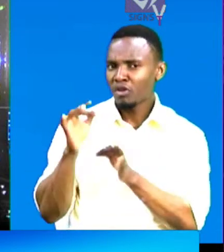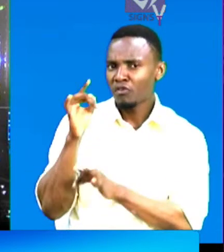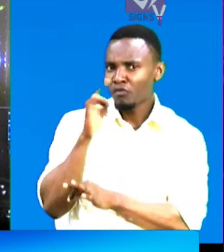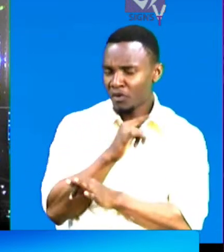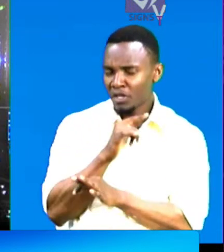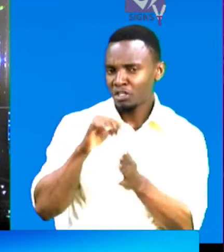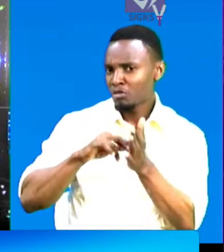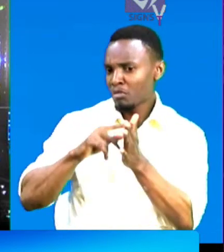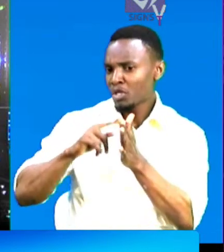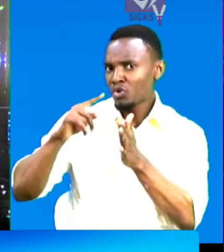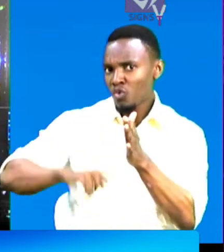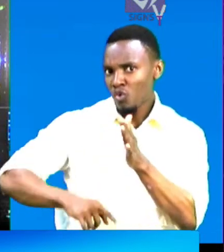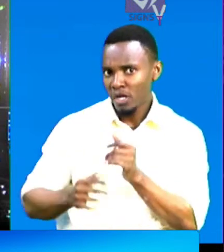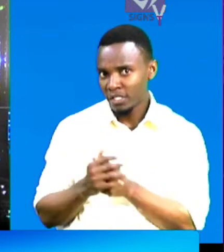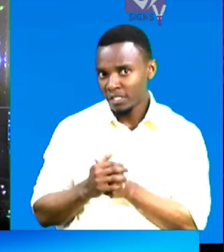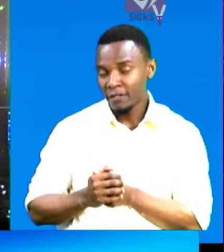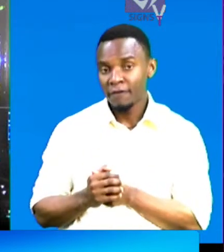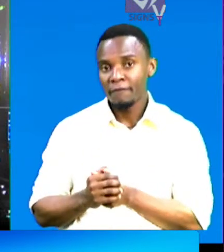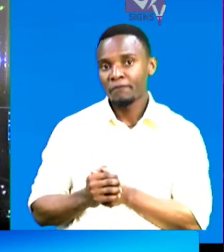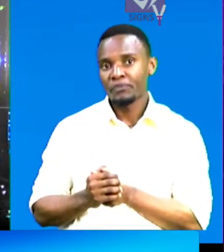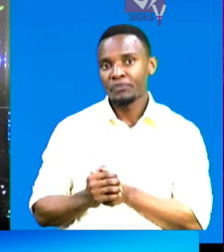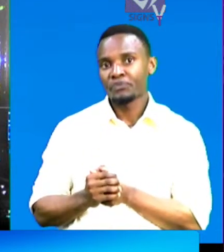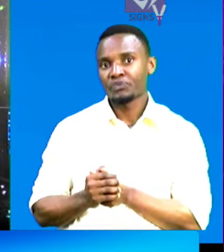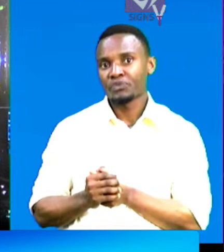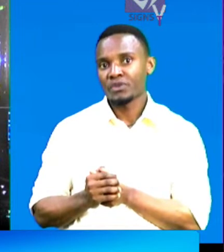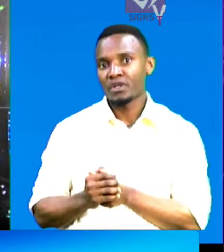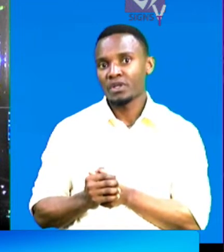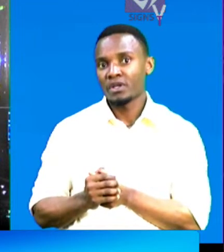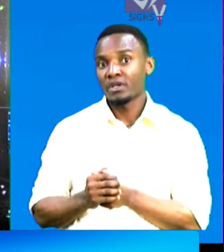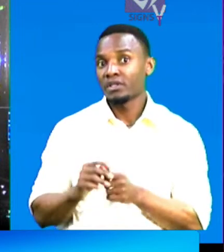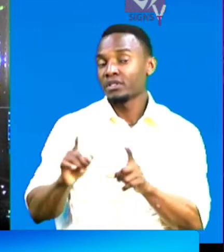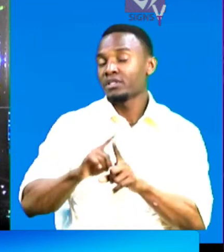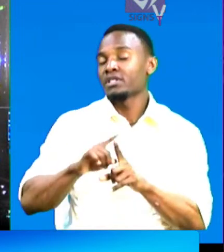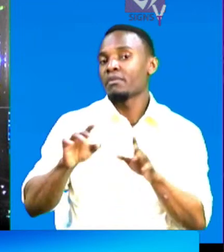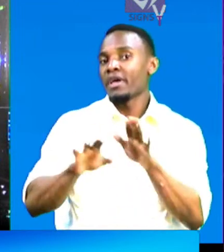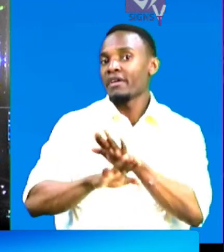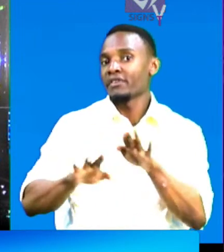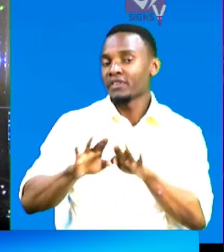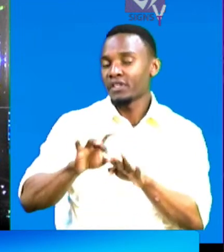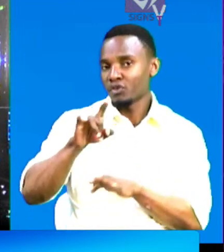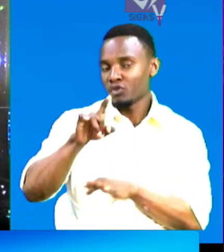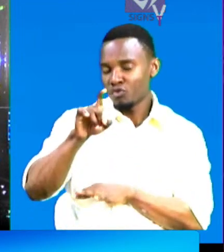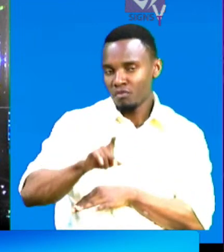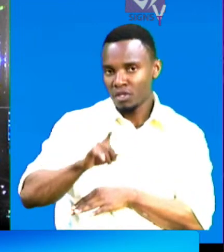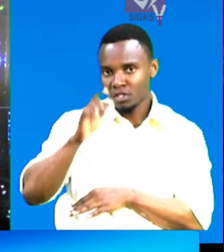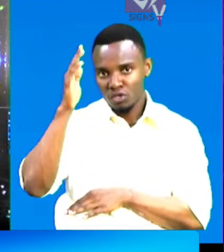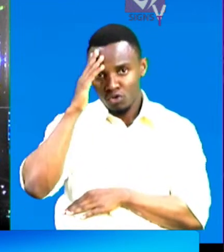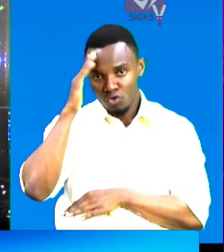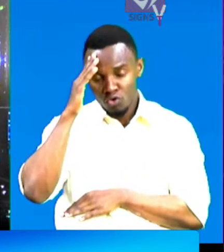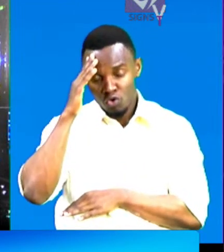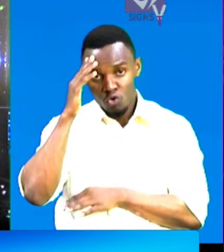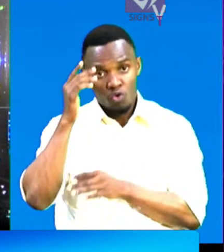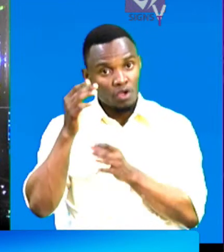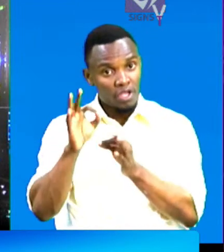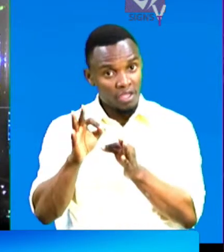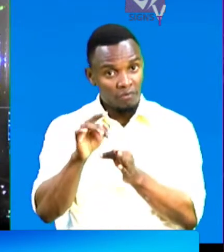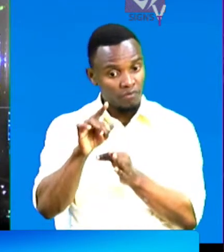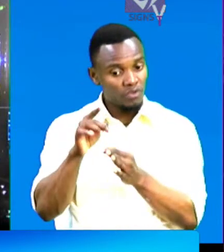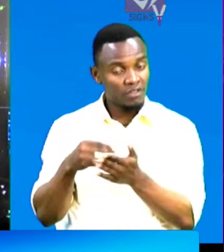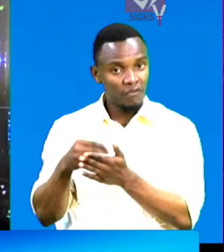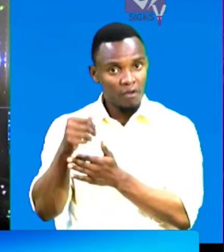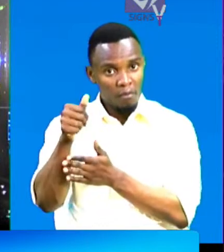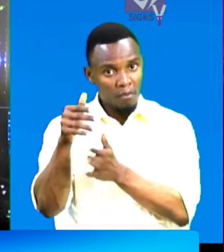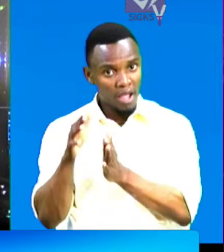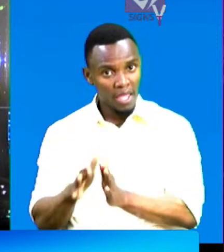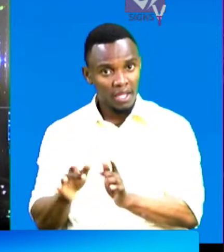what drop shipping is and what you need to be aware of as a buyer and